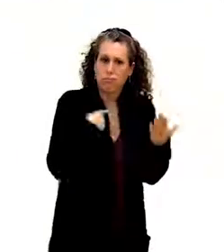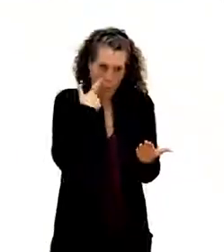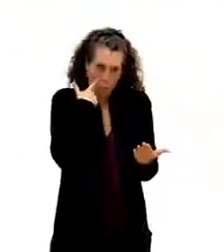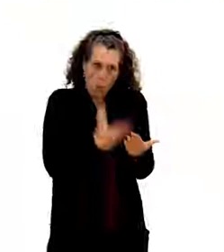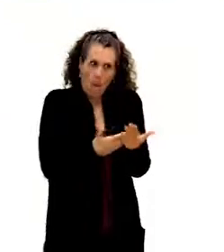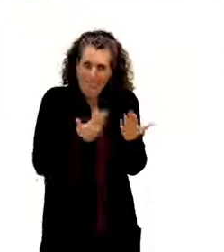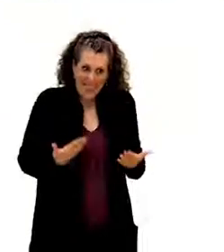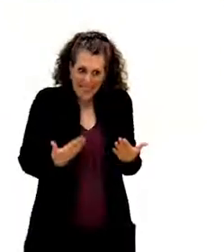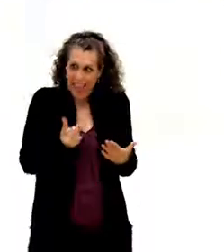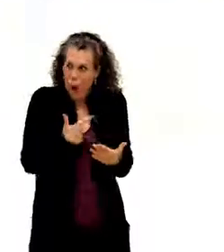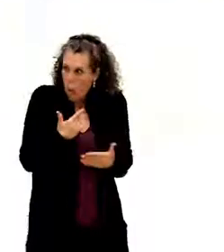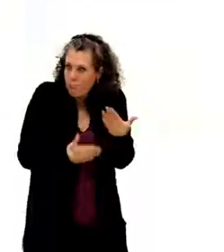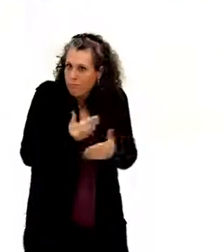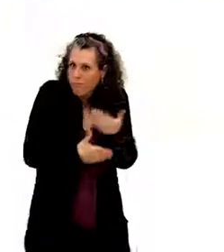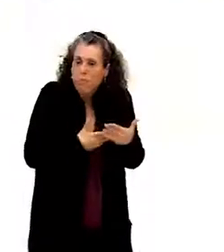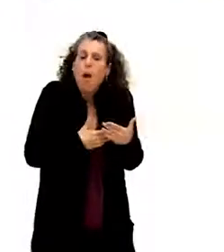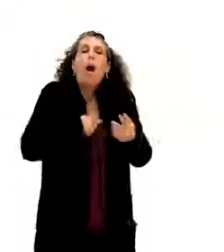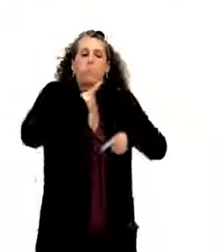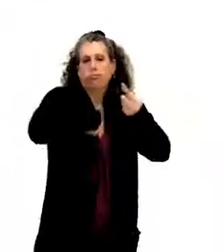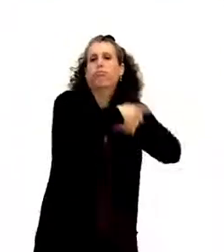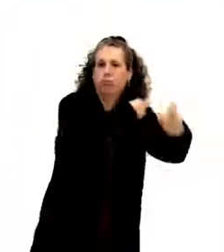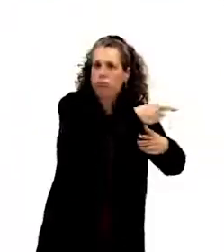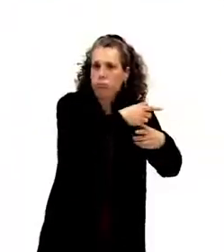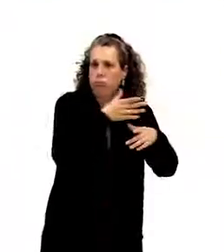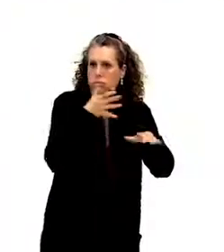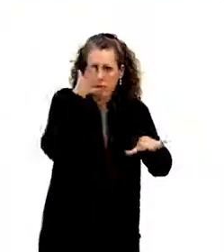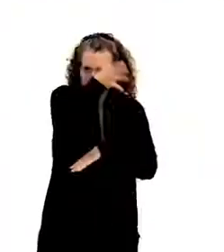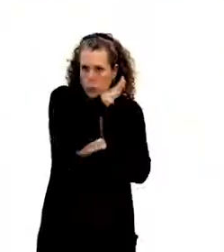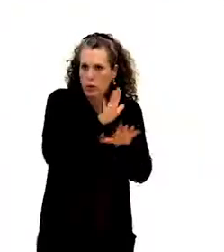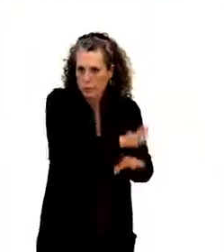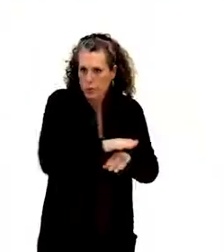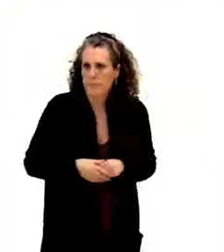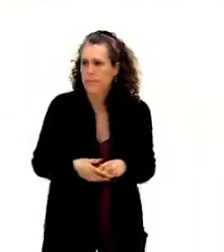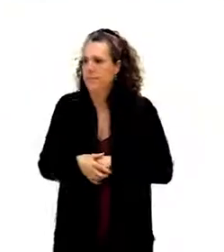It's happening now and it's going to continue. The gap is